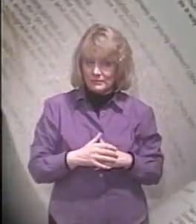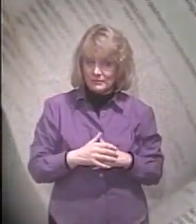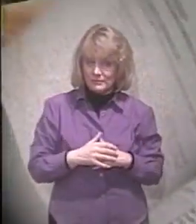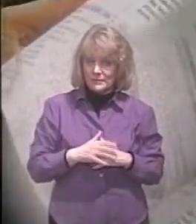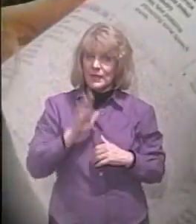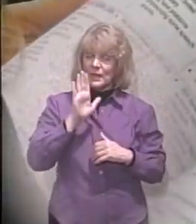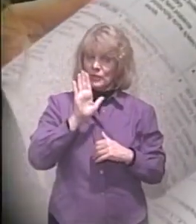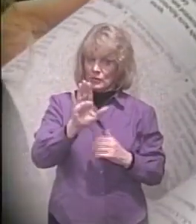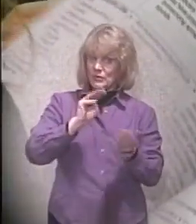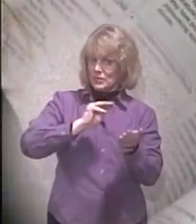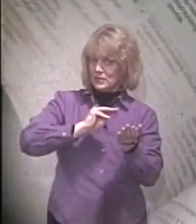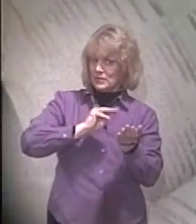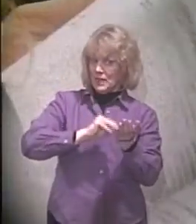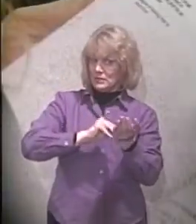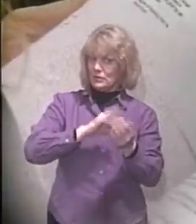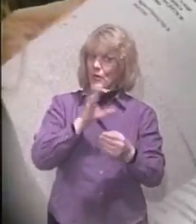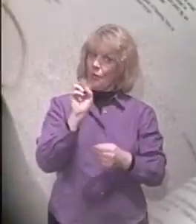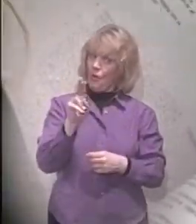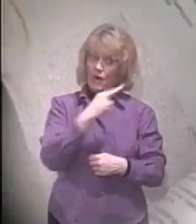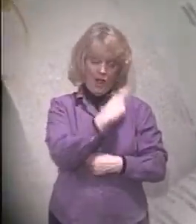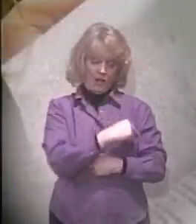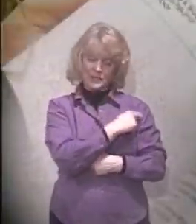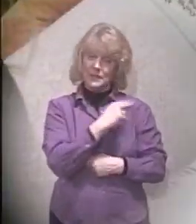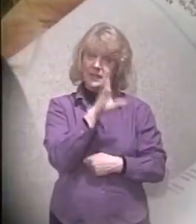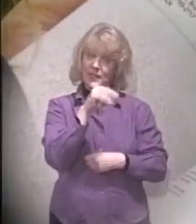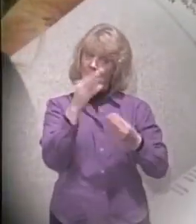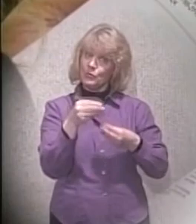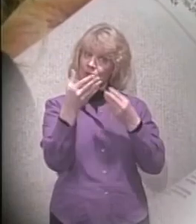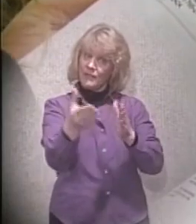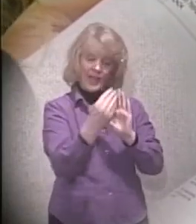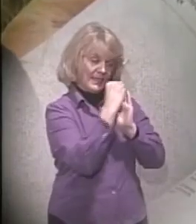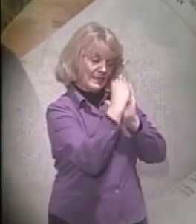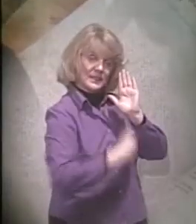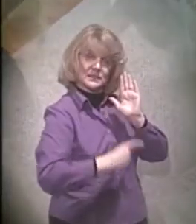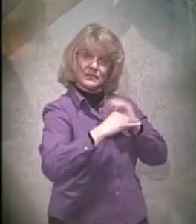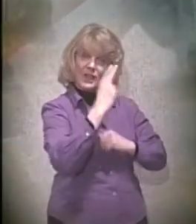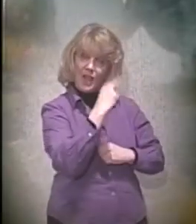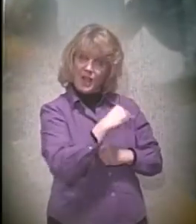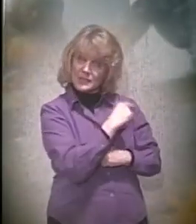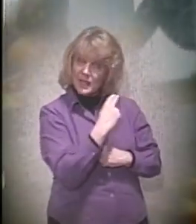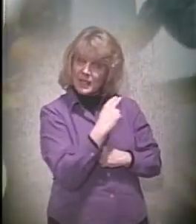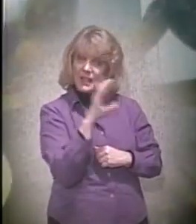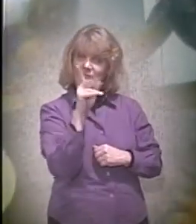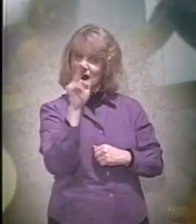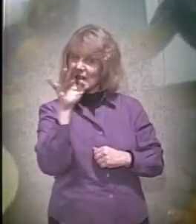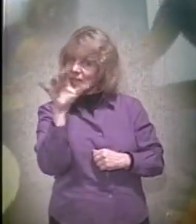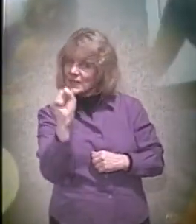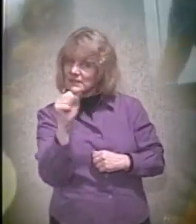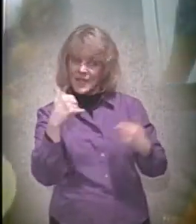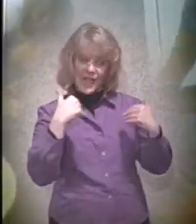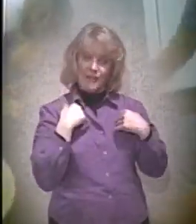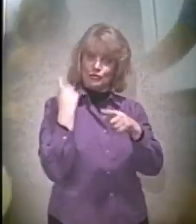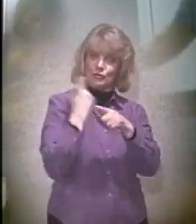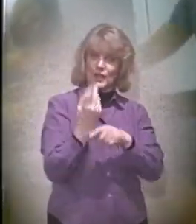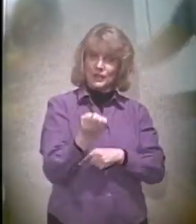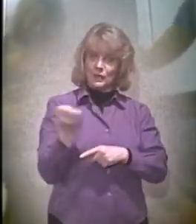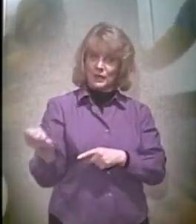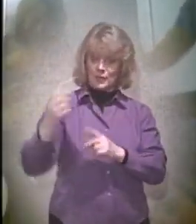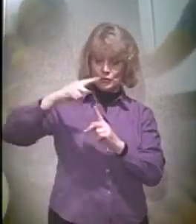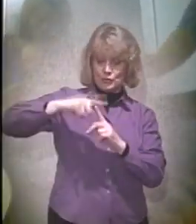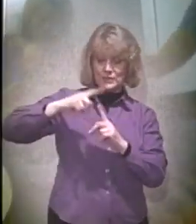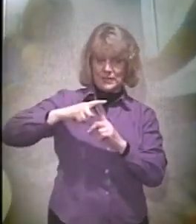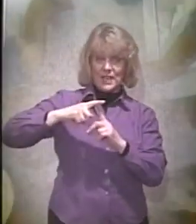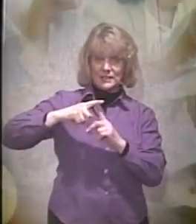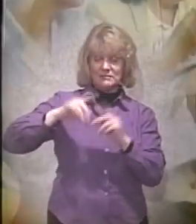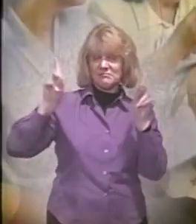Your healthcare provider can give you a list of locations, including clinics and hospitals, which have the equipment to test the hearing of infants